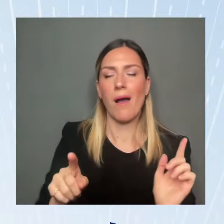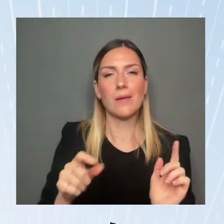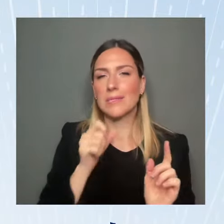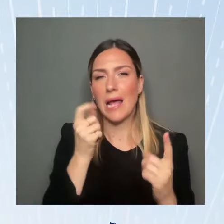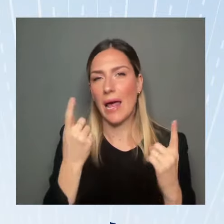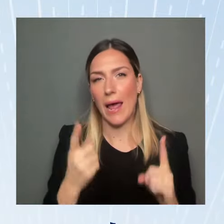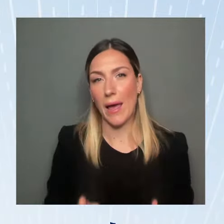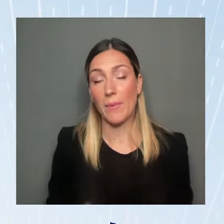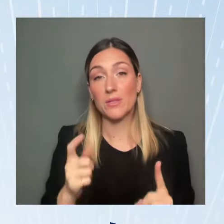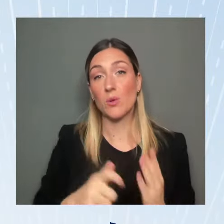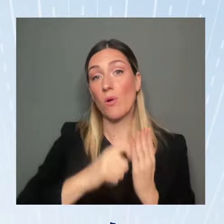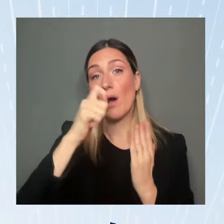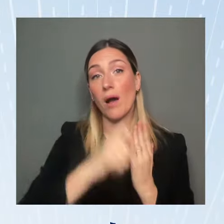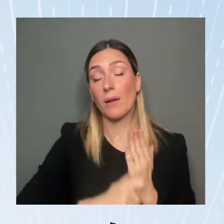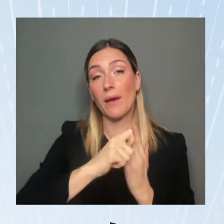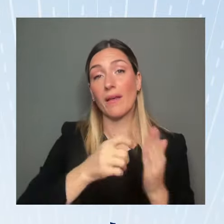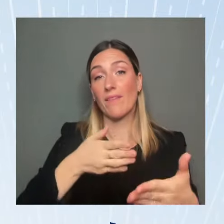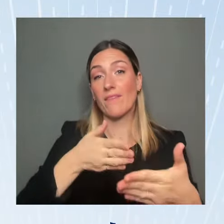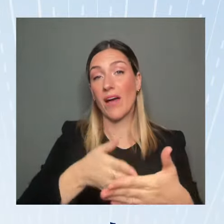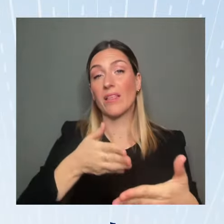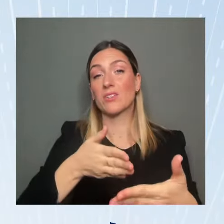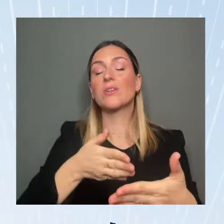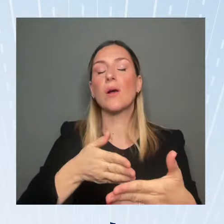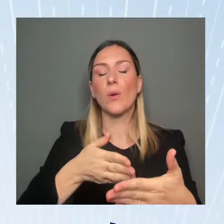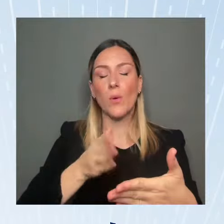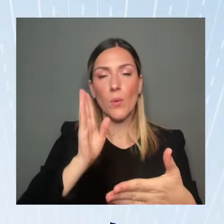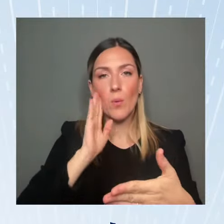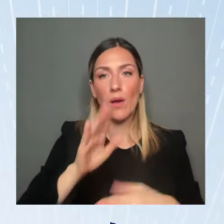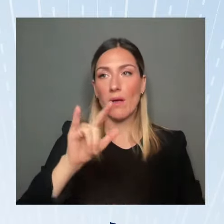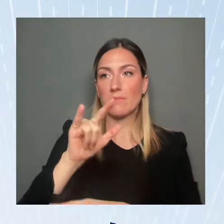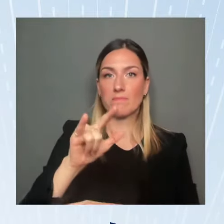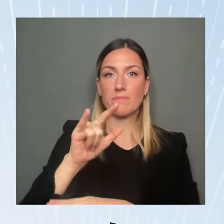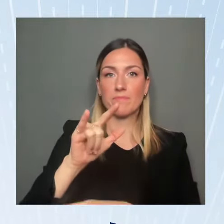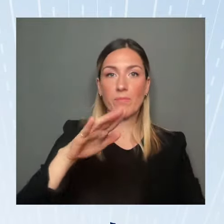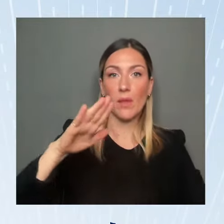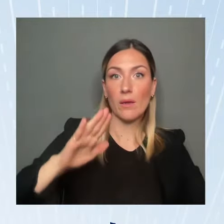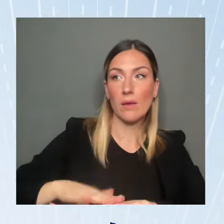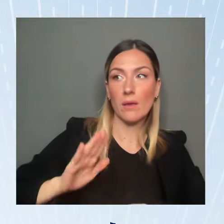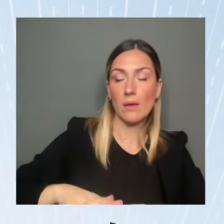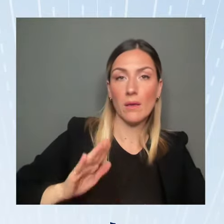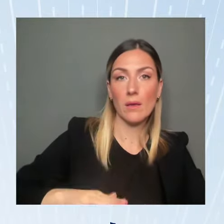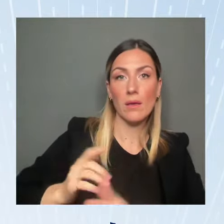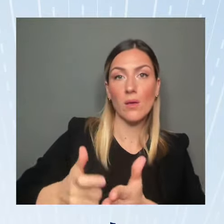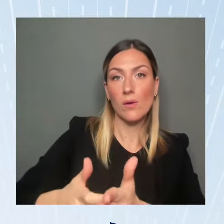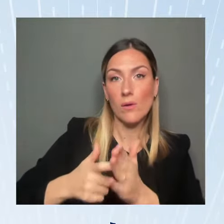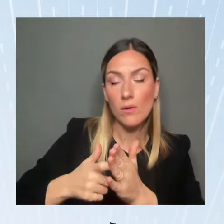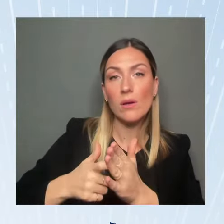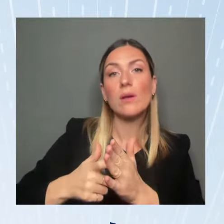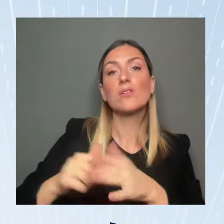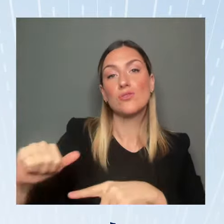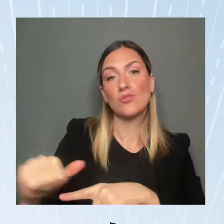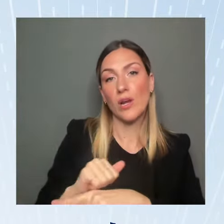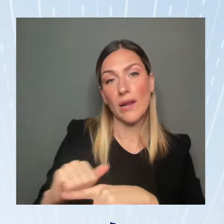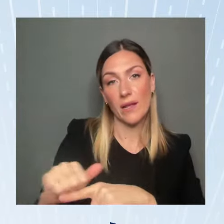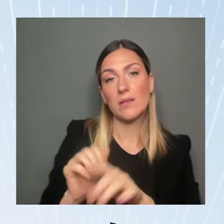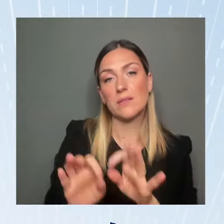automatic violation, I think, is really going to wake up the airlines, and the mandatory training is really critically important as well.